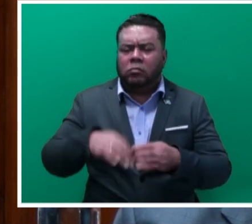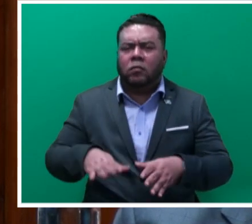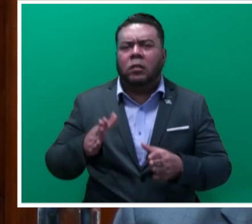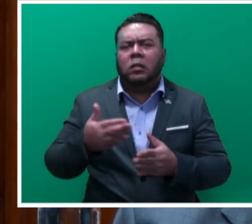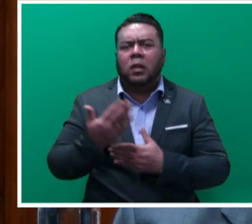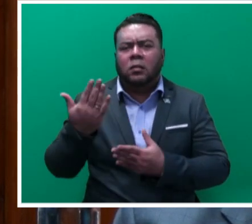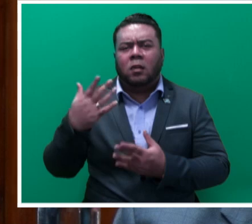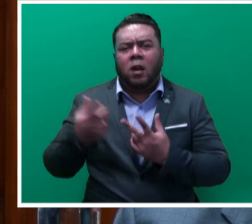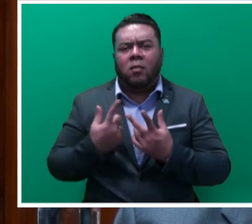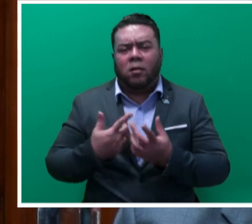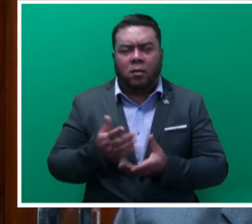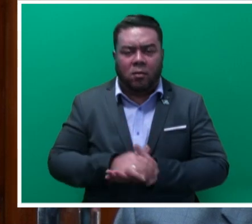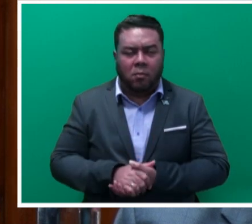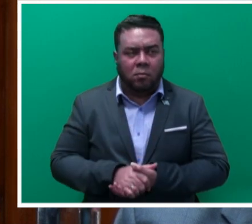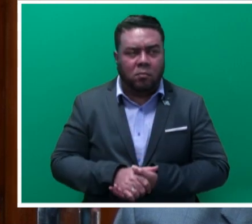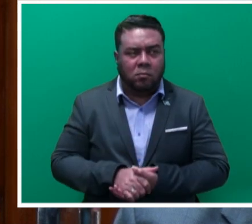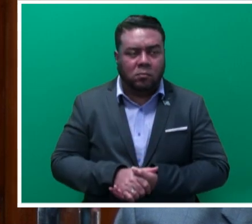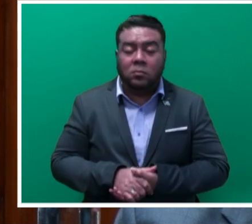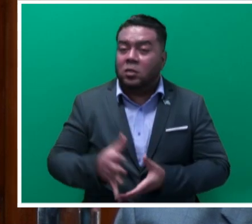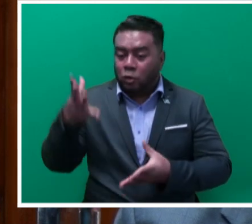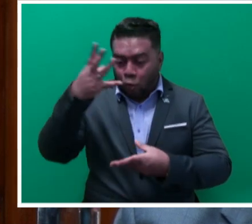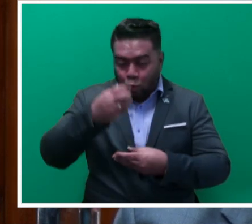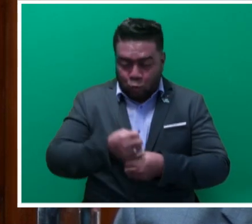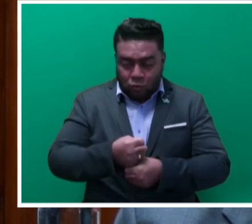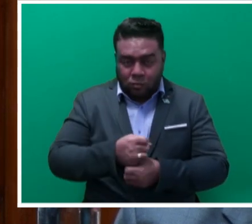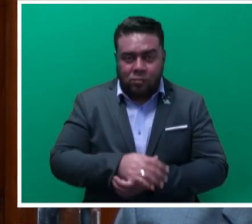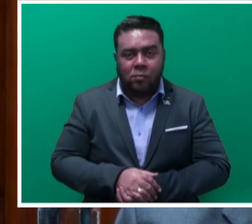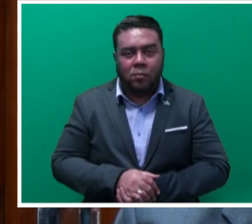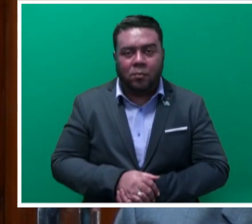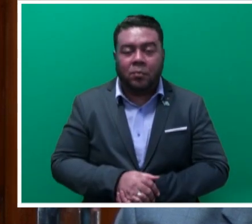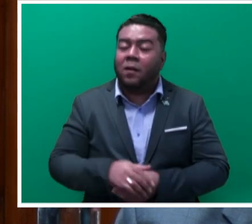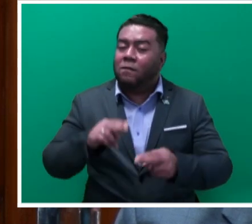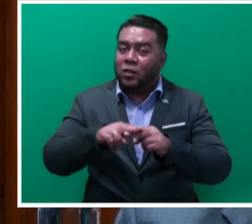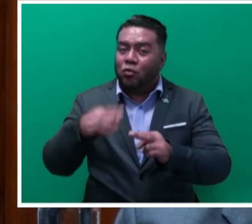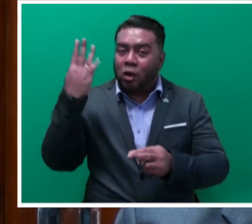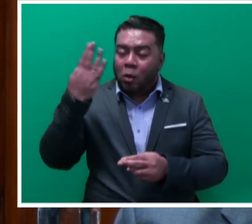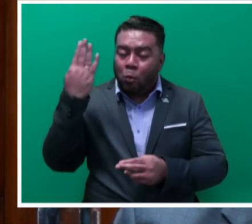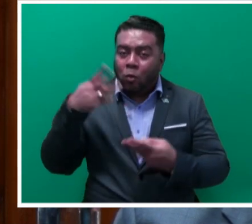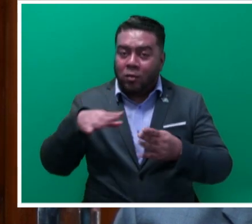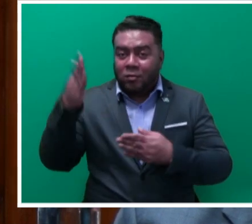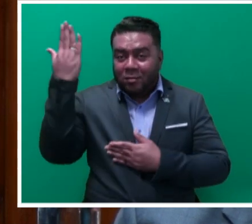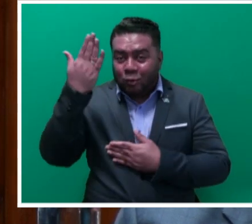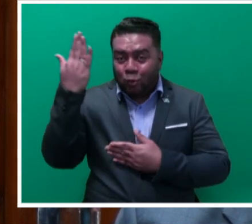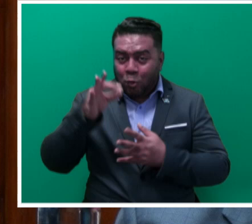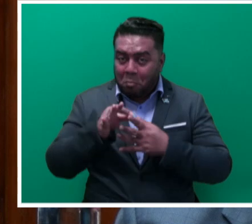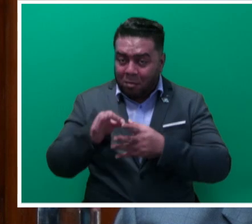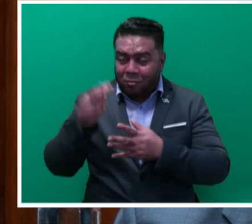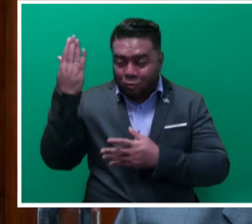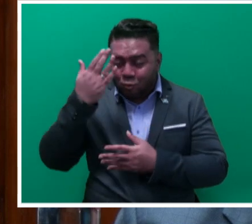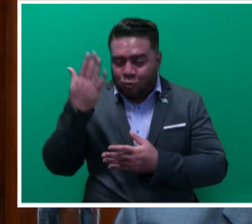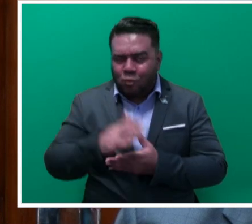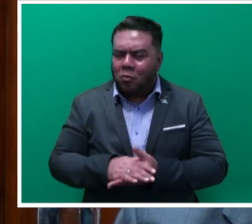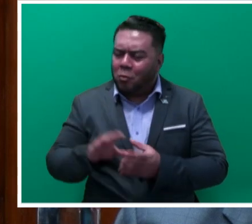periods. In conclusion, the Fiji Aviation Academy represents a bold and forward-thinking